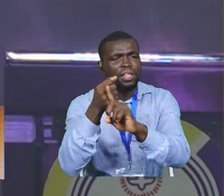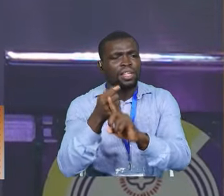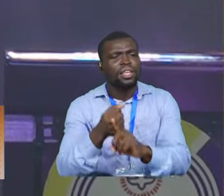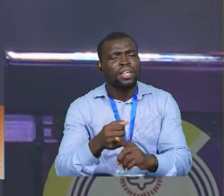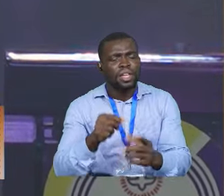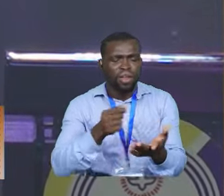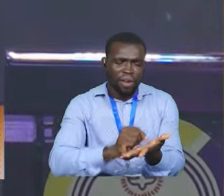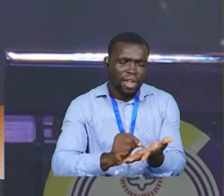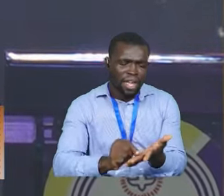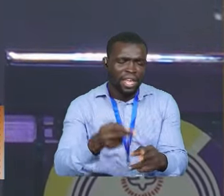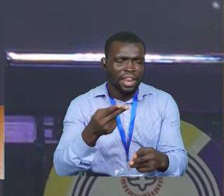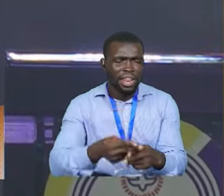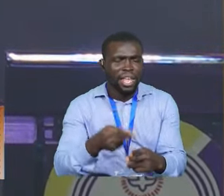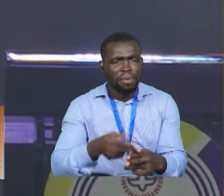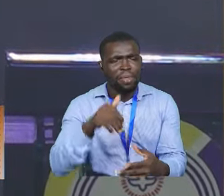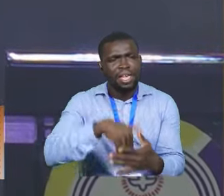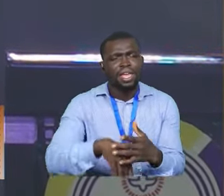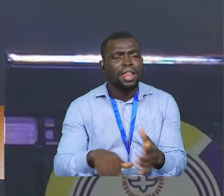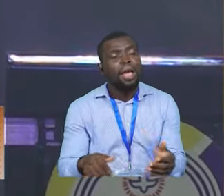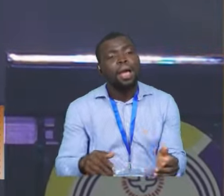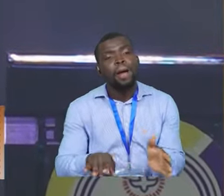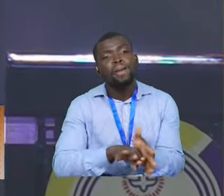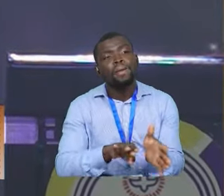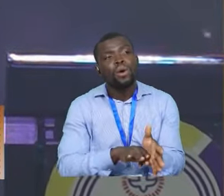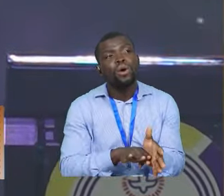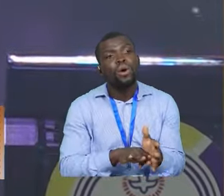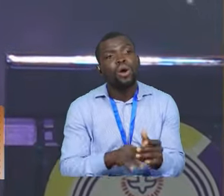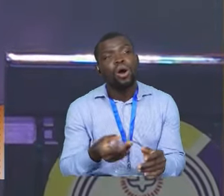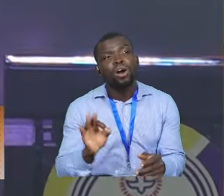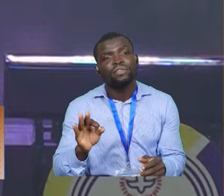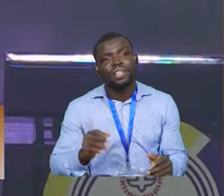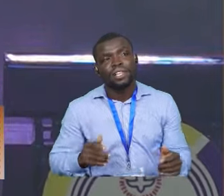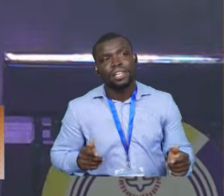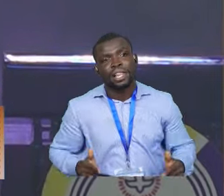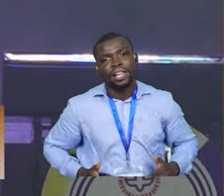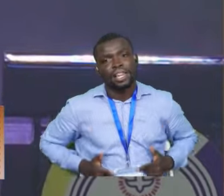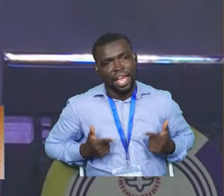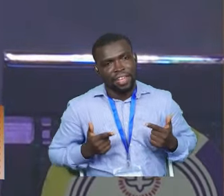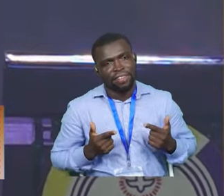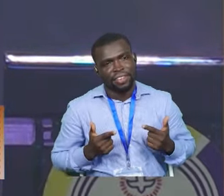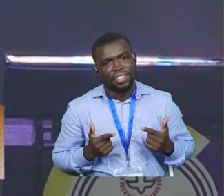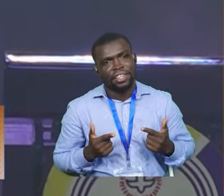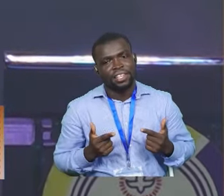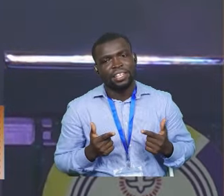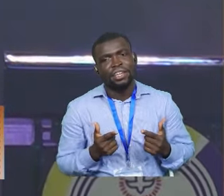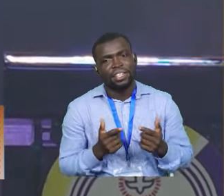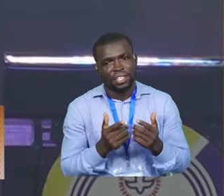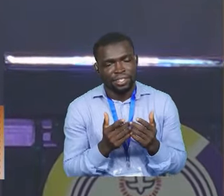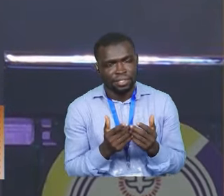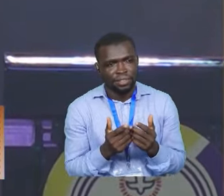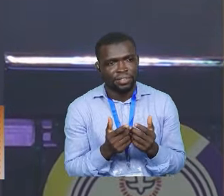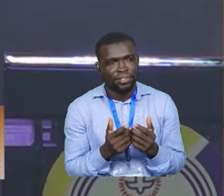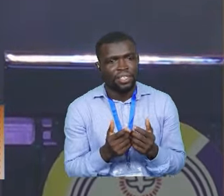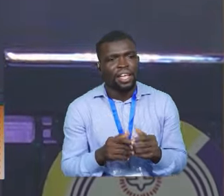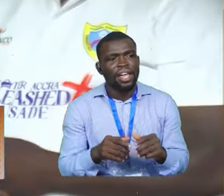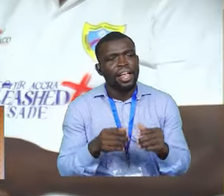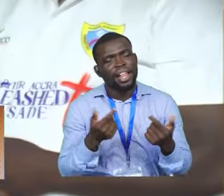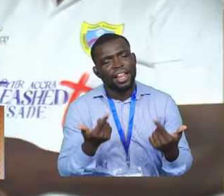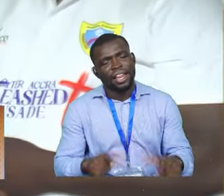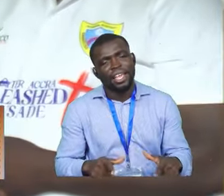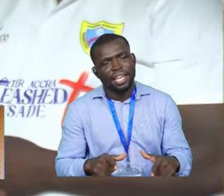wiasi. Bie osoro ema ma brabo. Nama ye ni adoye eni